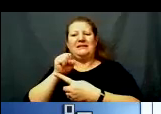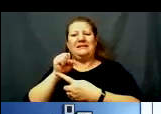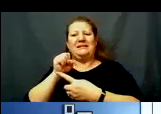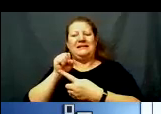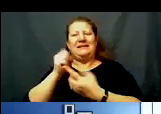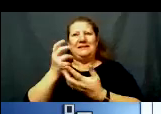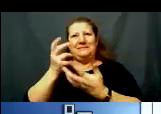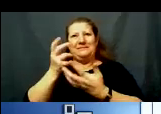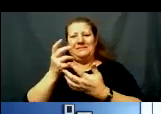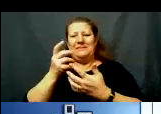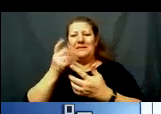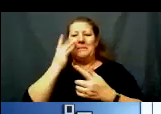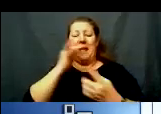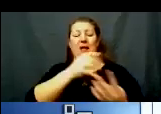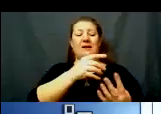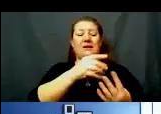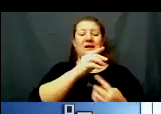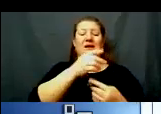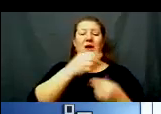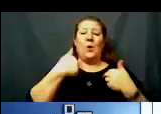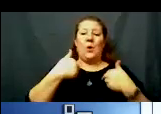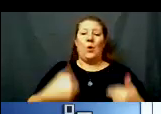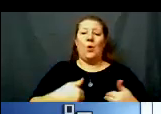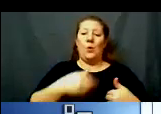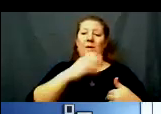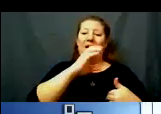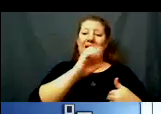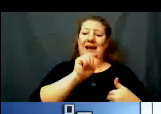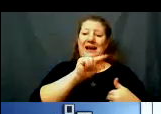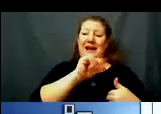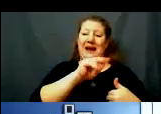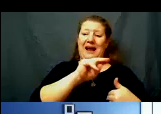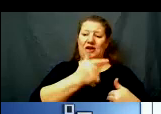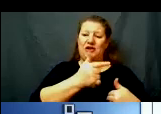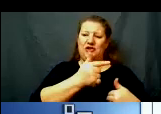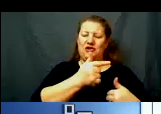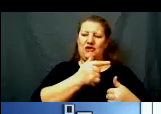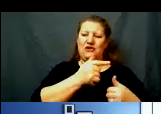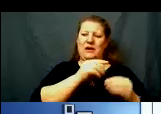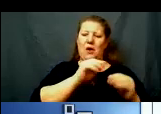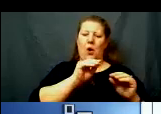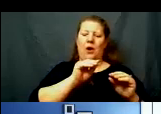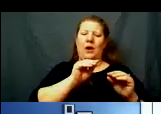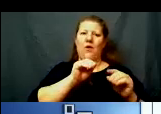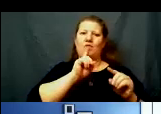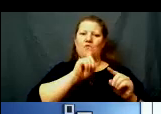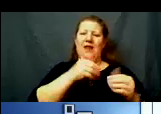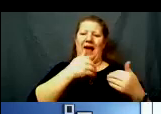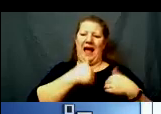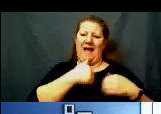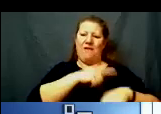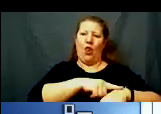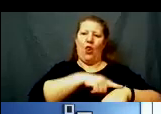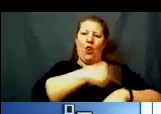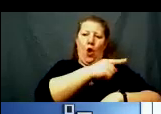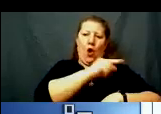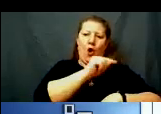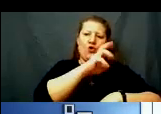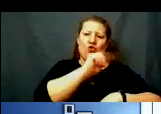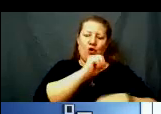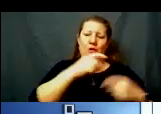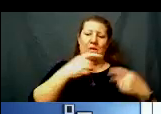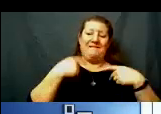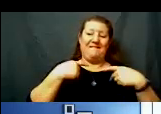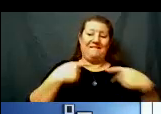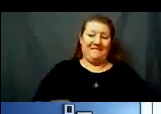actually invariably and inherently imposes long-term psychological and physical and public